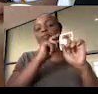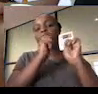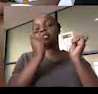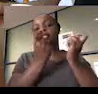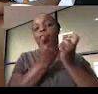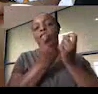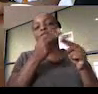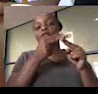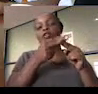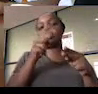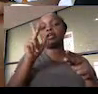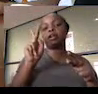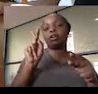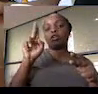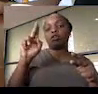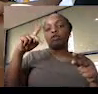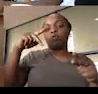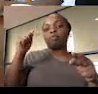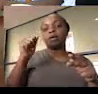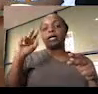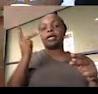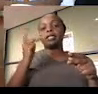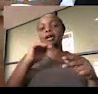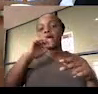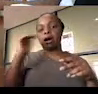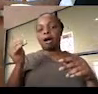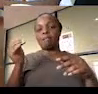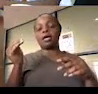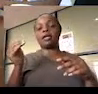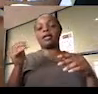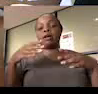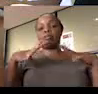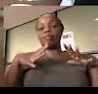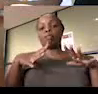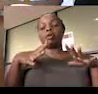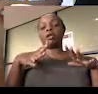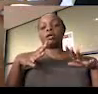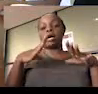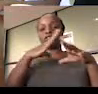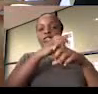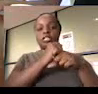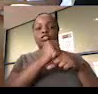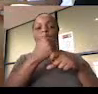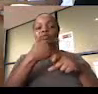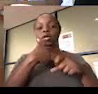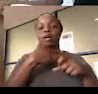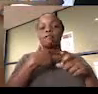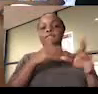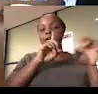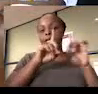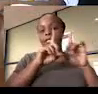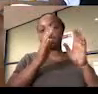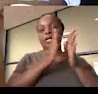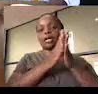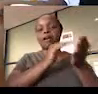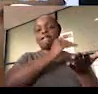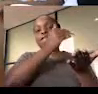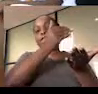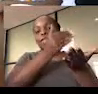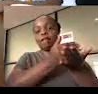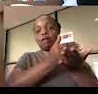Urban People Association, and I'm with the directors and founders of Kupa. This